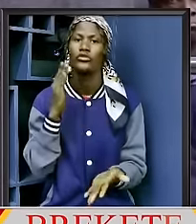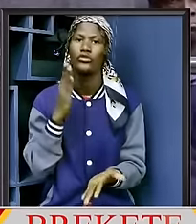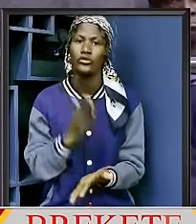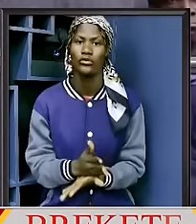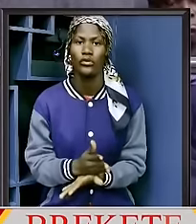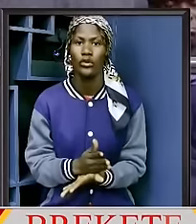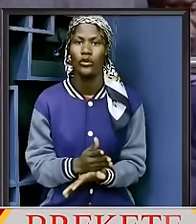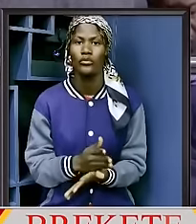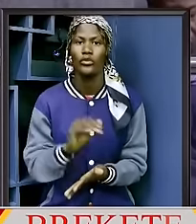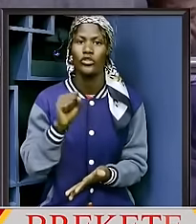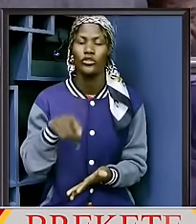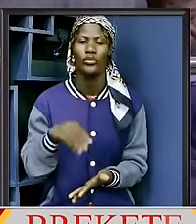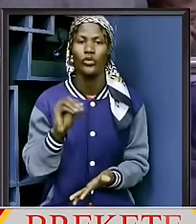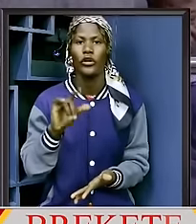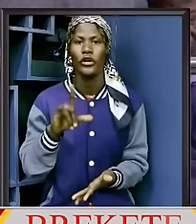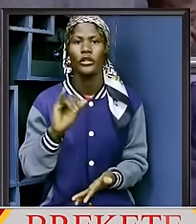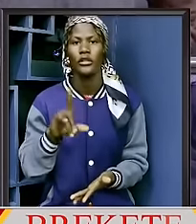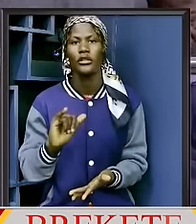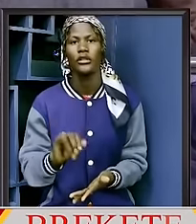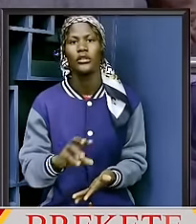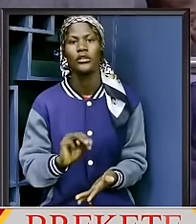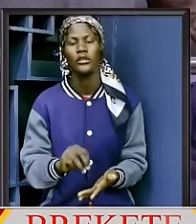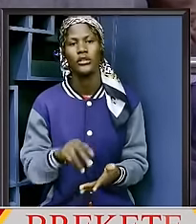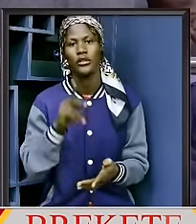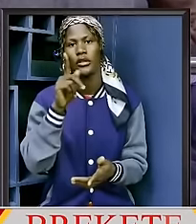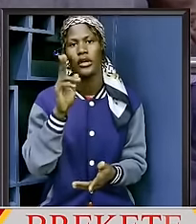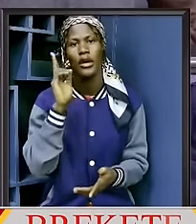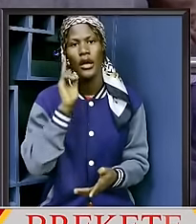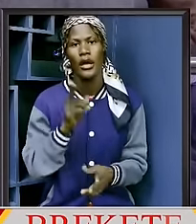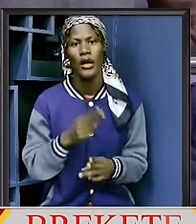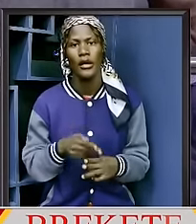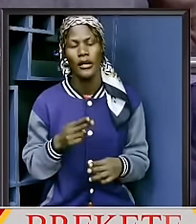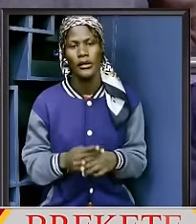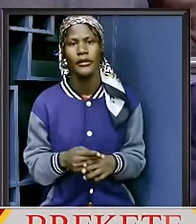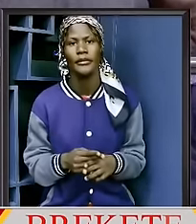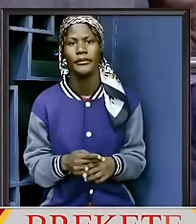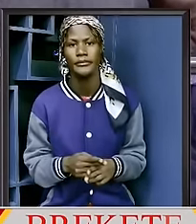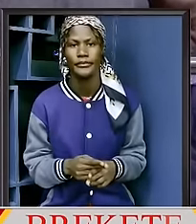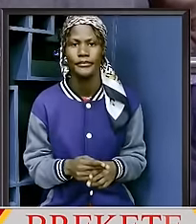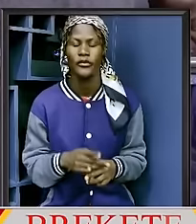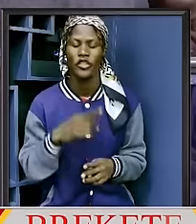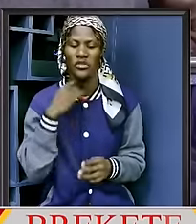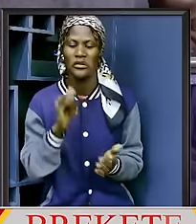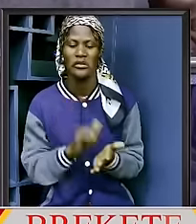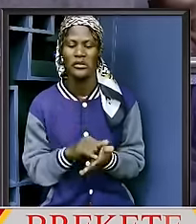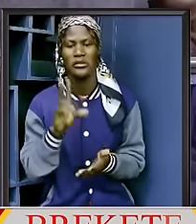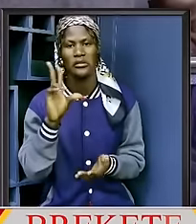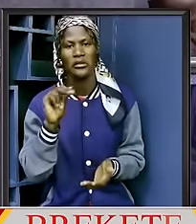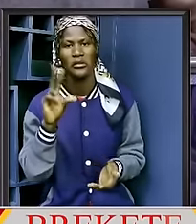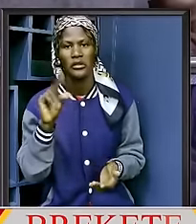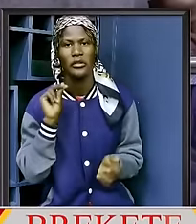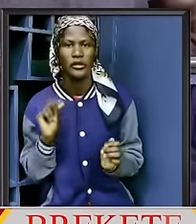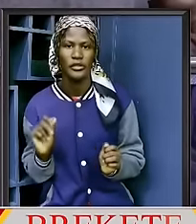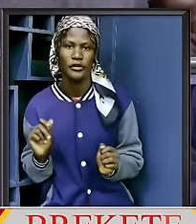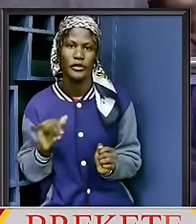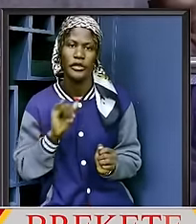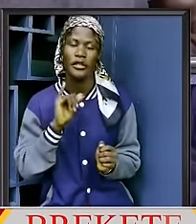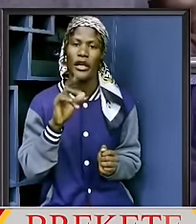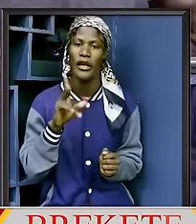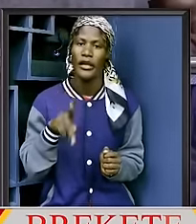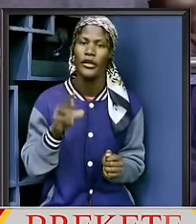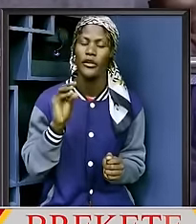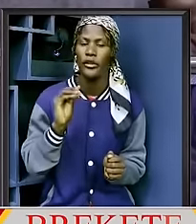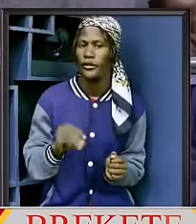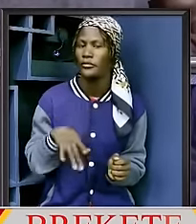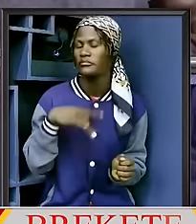her name. So when customers see her, they will not even brutalize her. They say, no, this and this. So the IPO